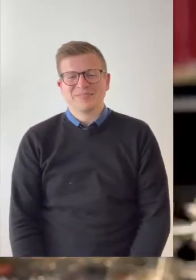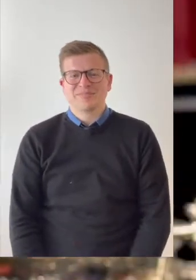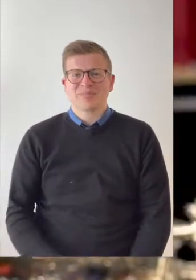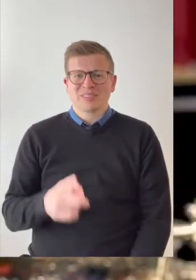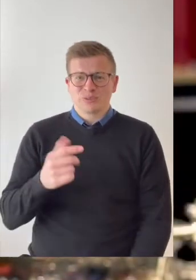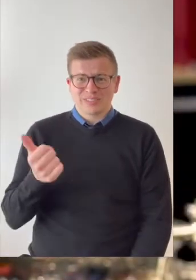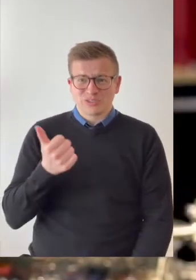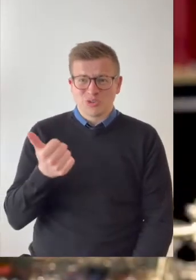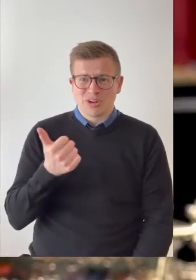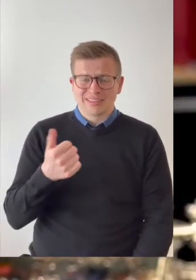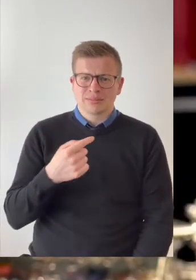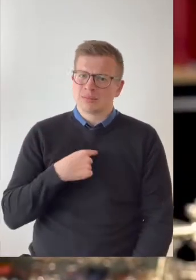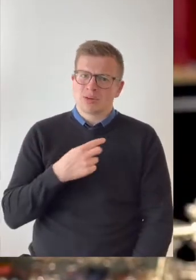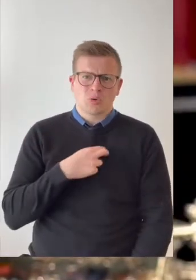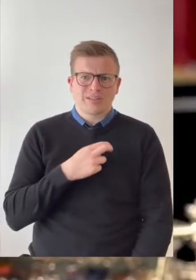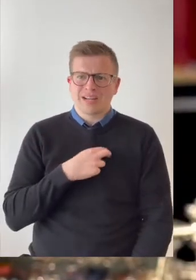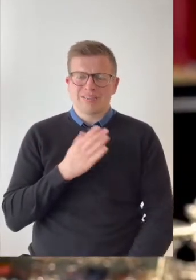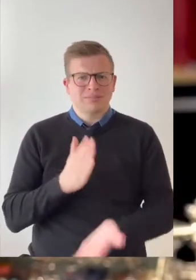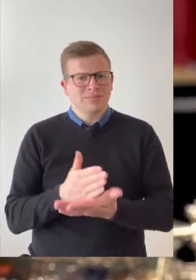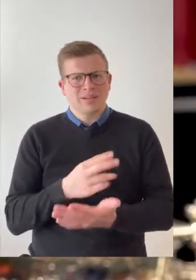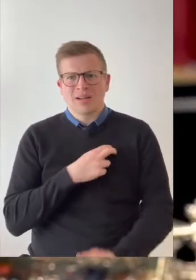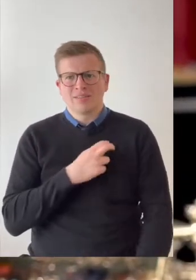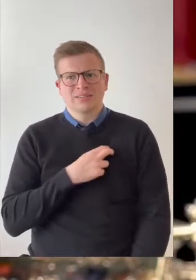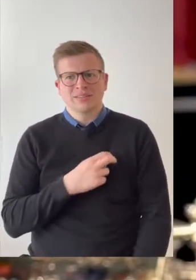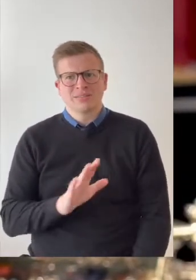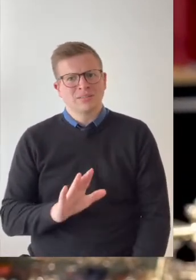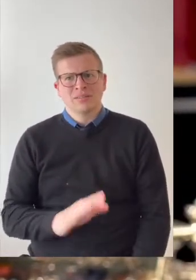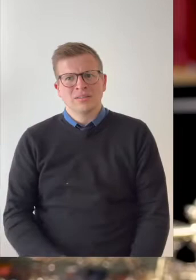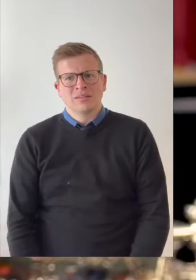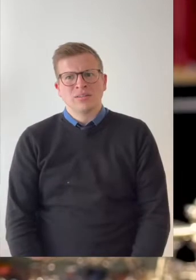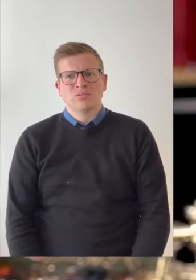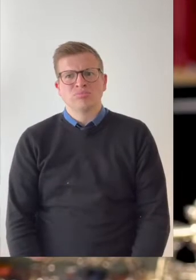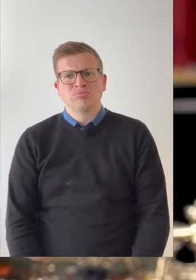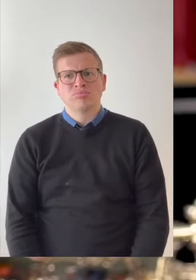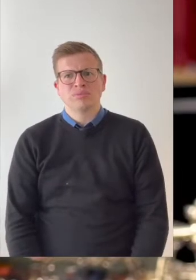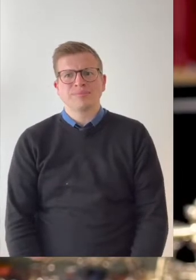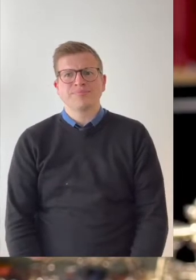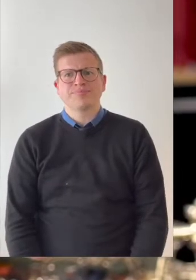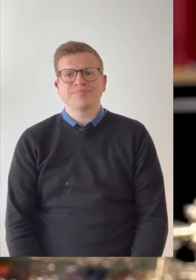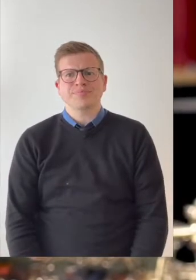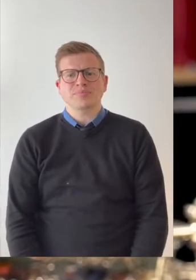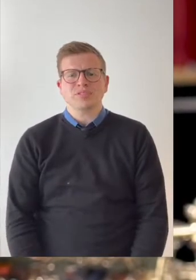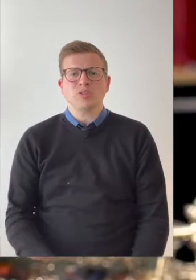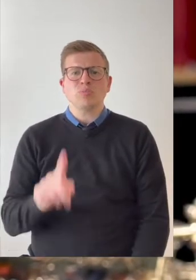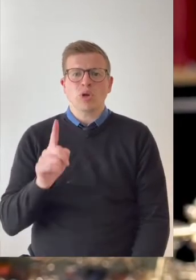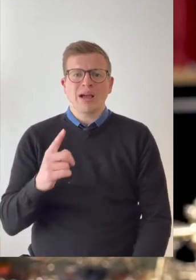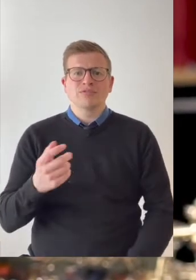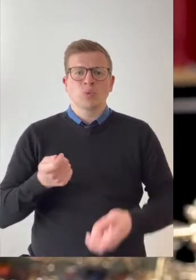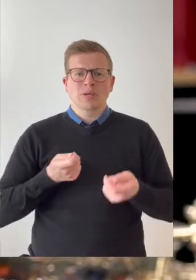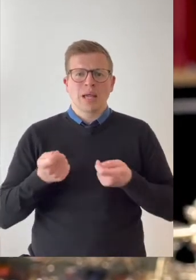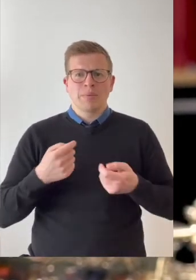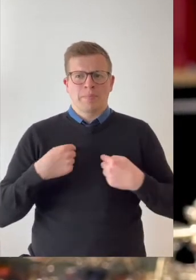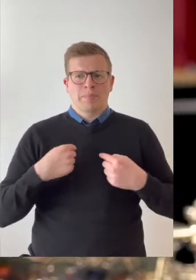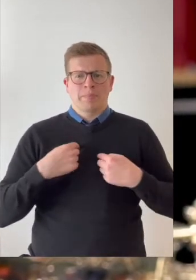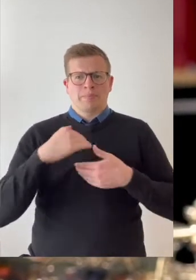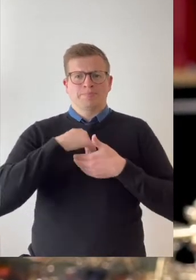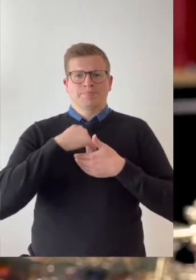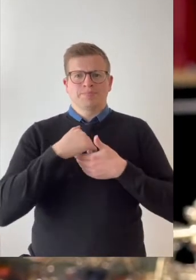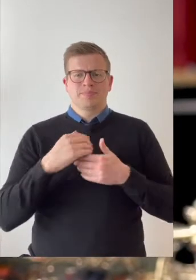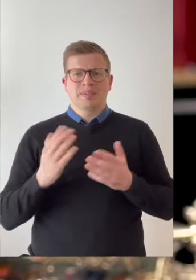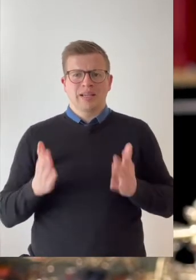Was that all right? Oh, yes. I get nervous, you know, I get very nervous. No, it was great, fantastic. But you have to curb them, don't you, the